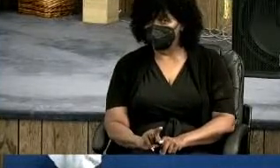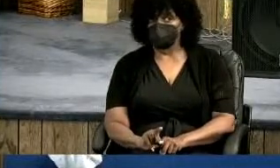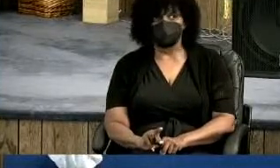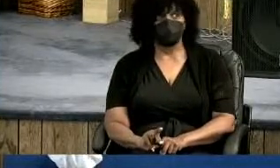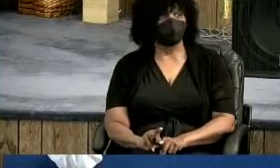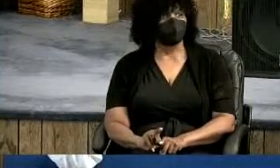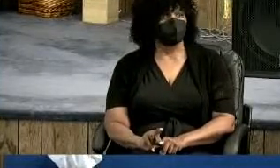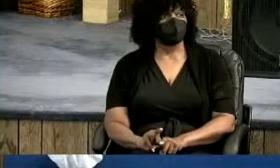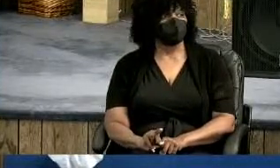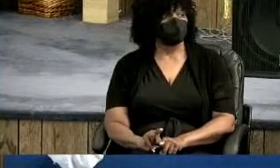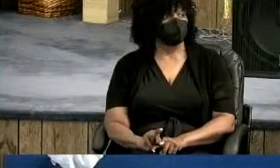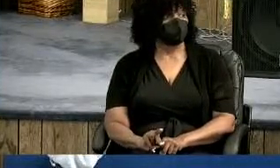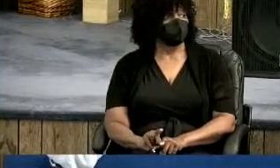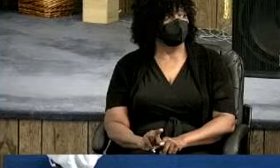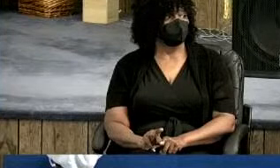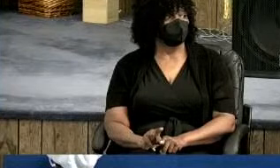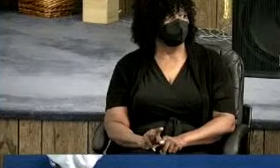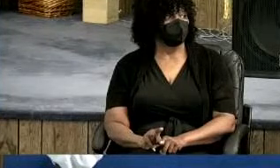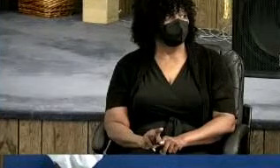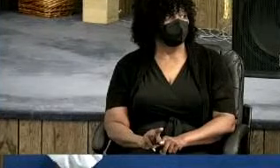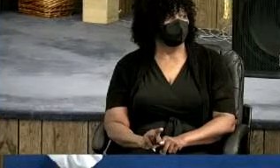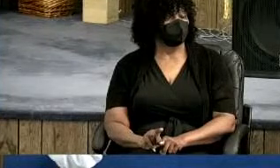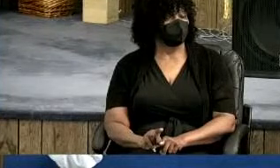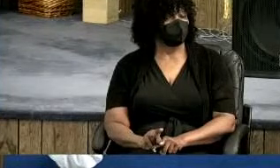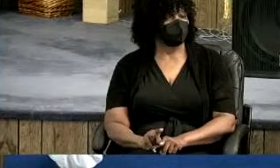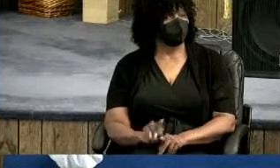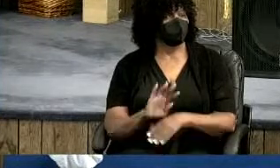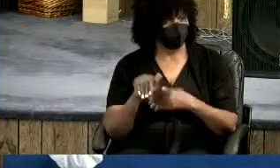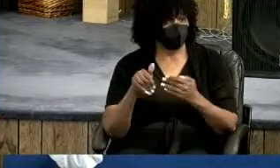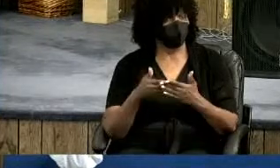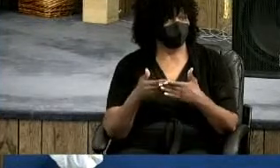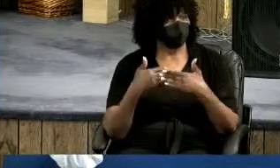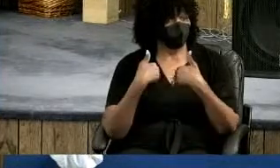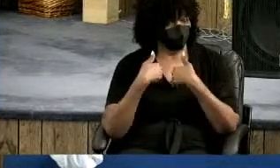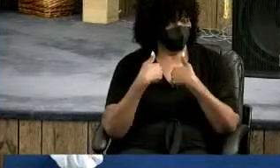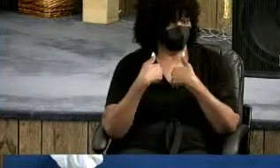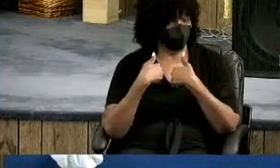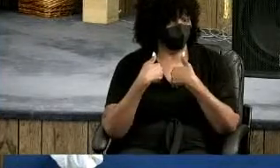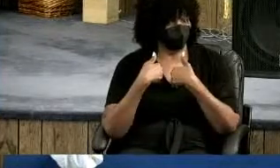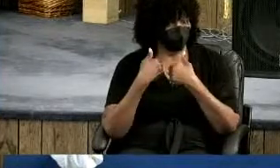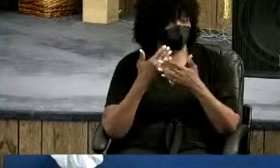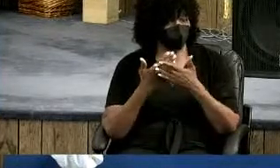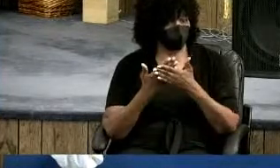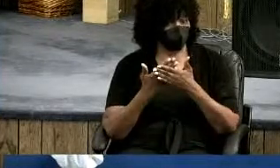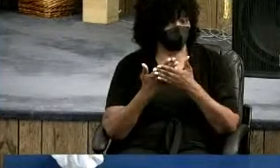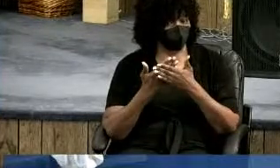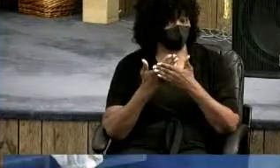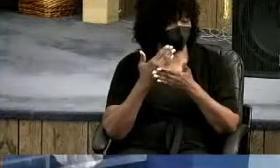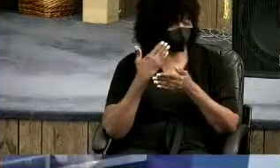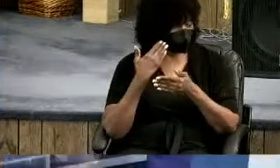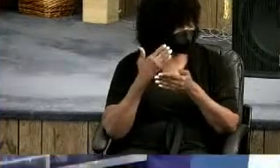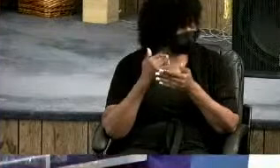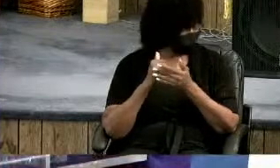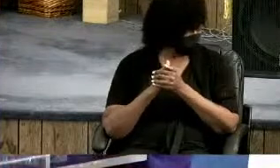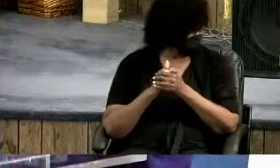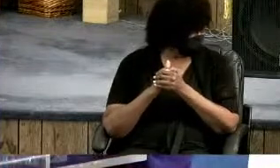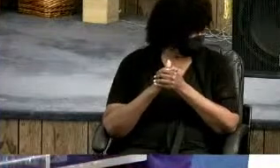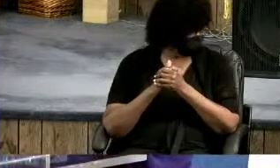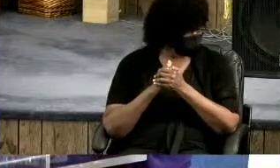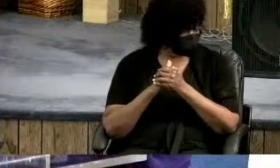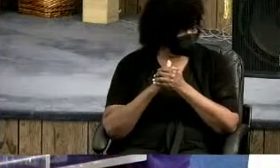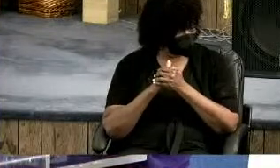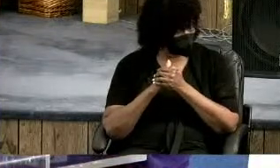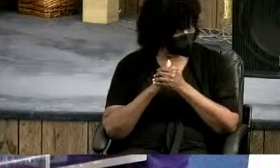Anybody else? Anybody overlooked? All right. Before we take the bread and wine, we want to